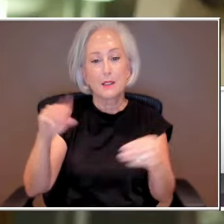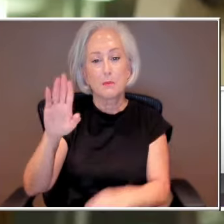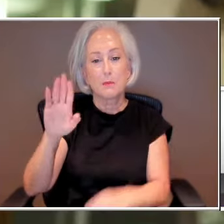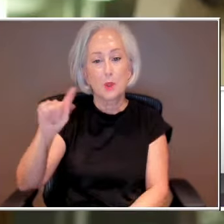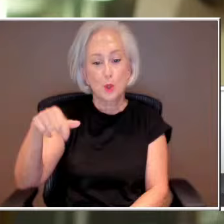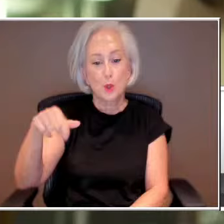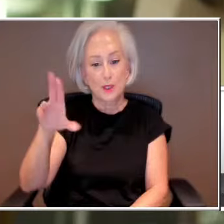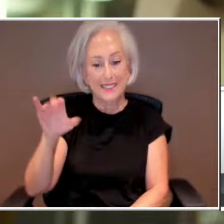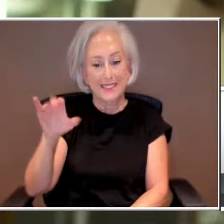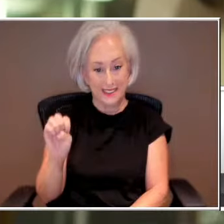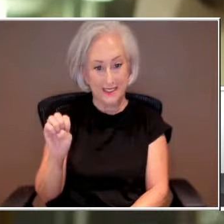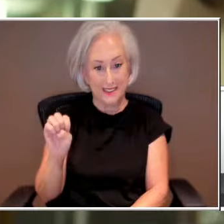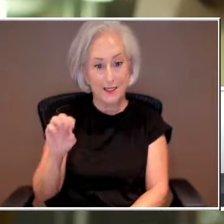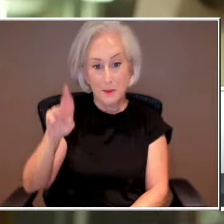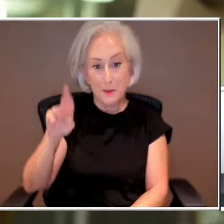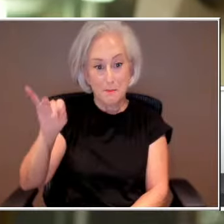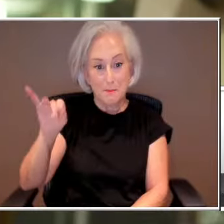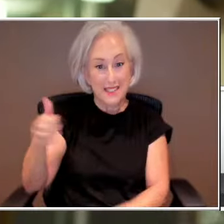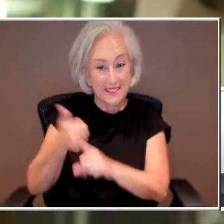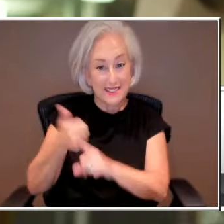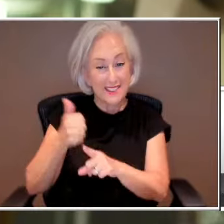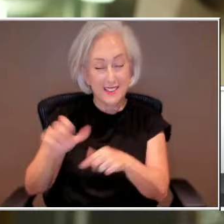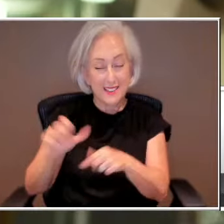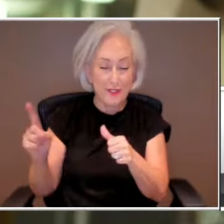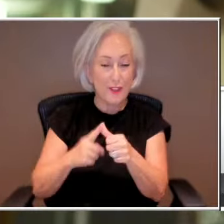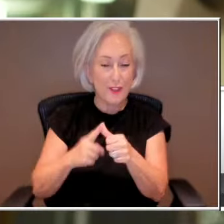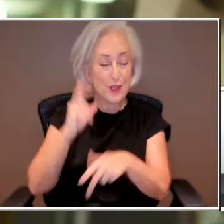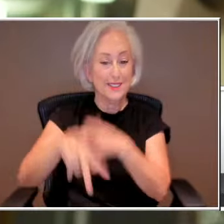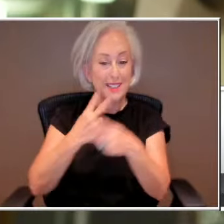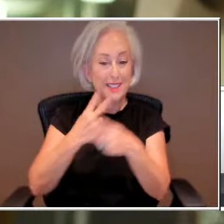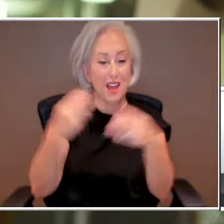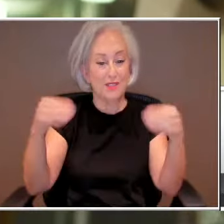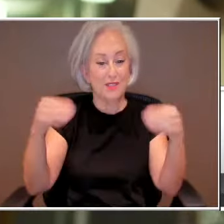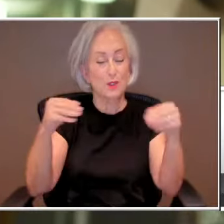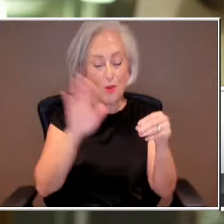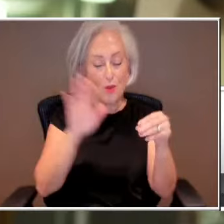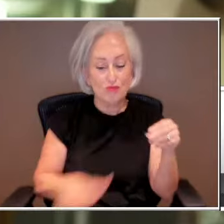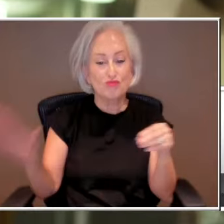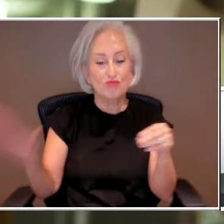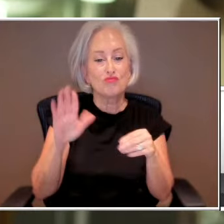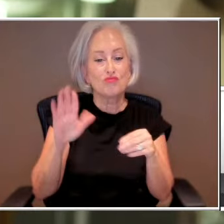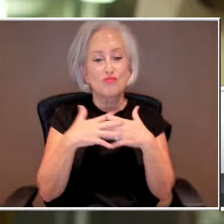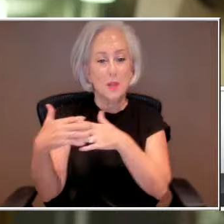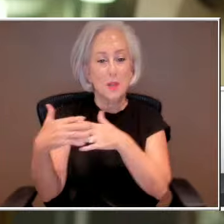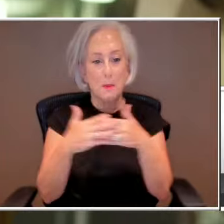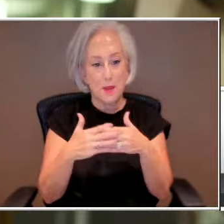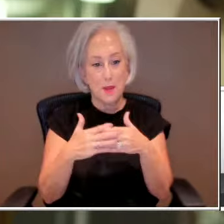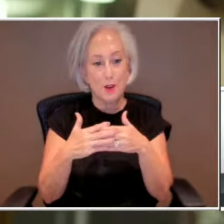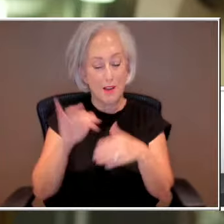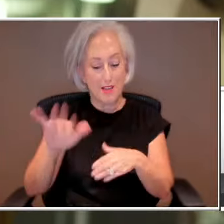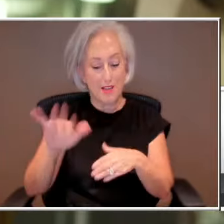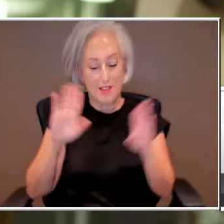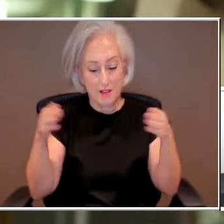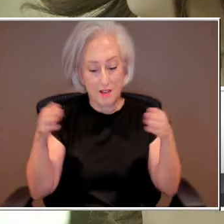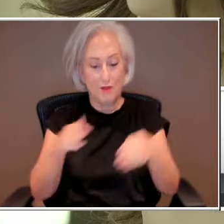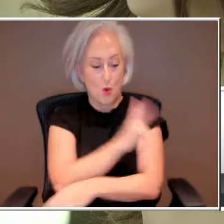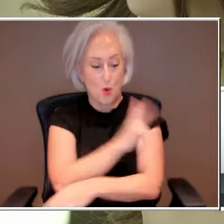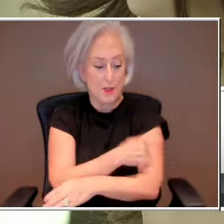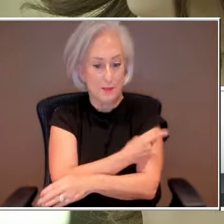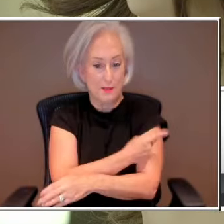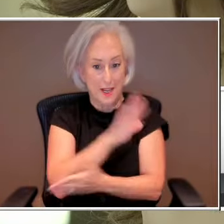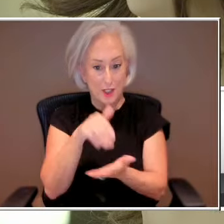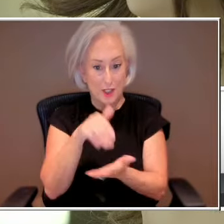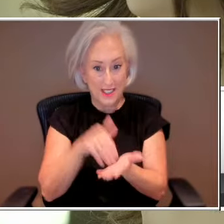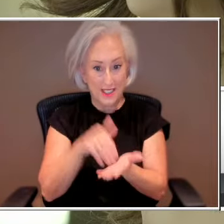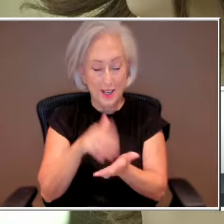the first of its kind retail store in the nation. And this patient service center is turning 15 years old.